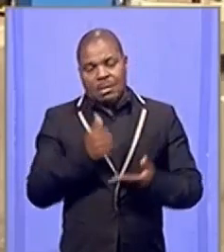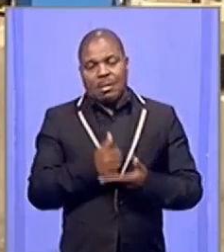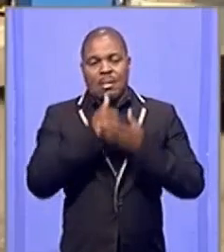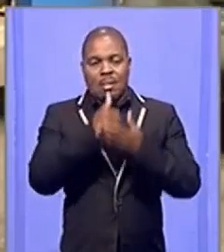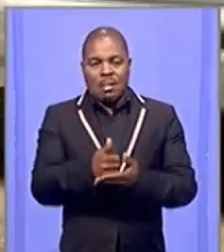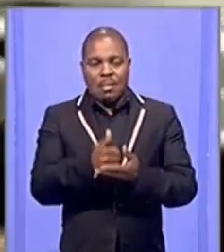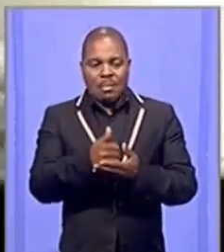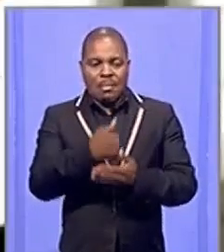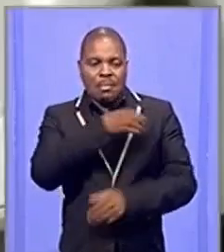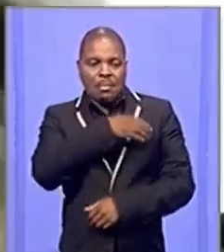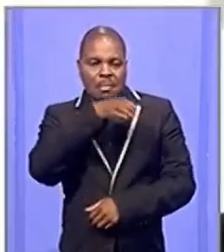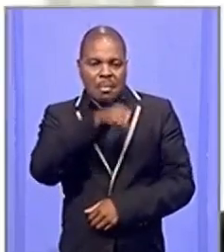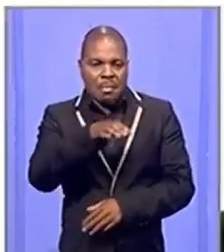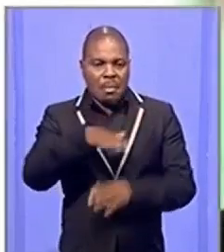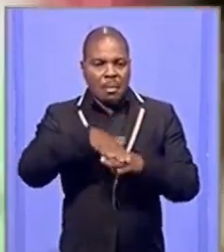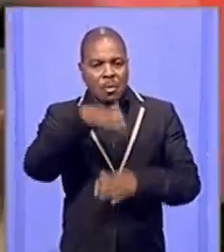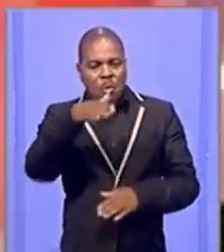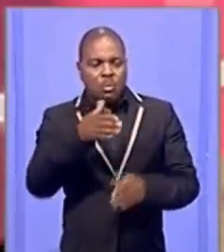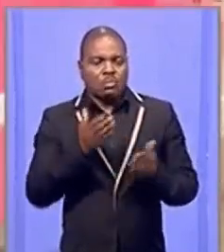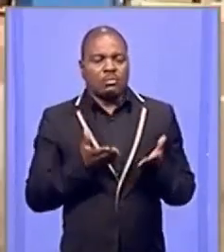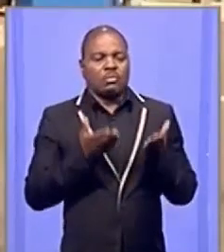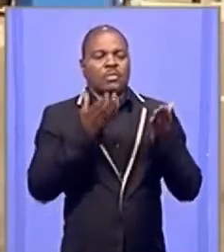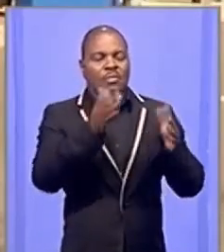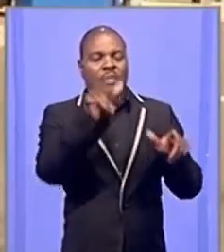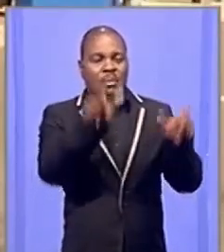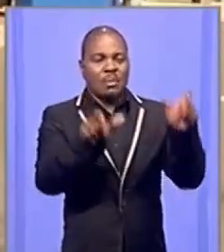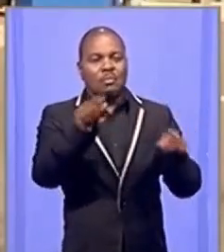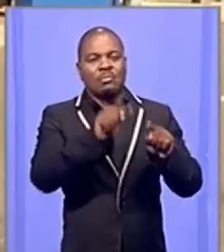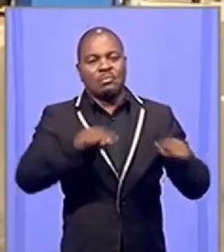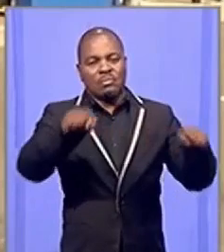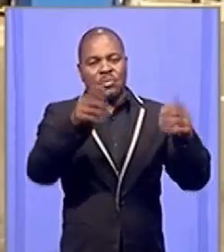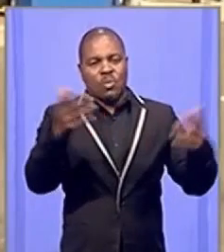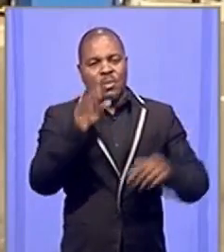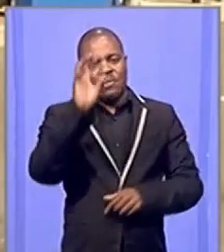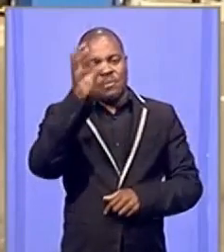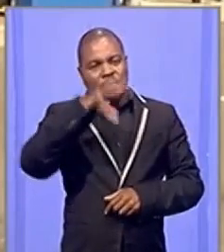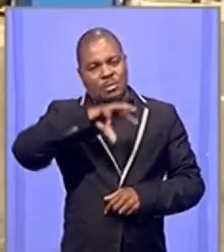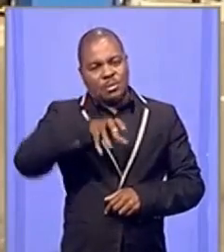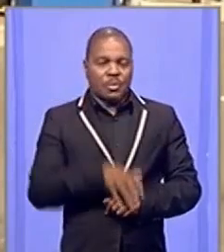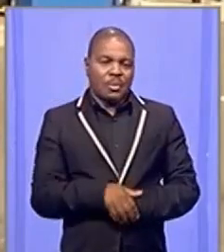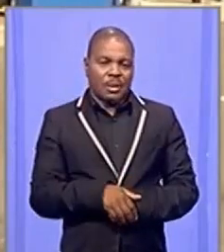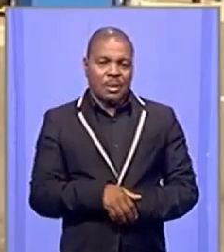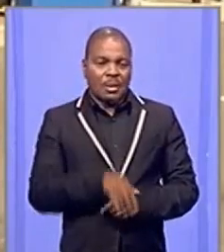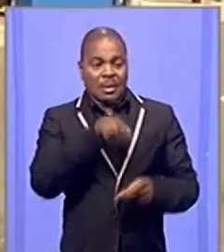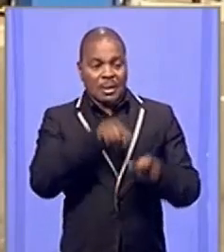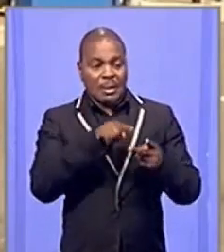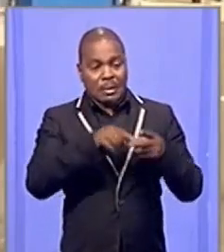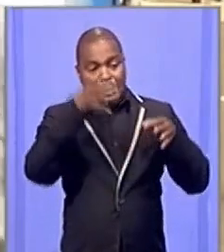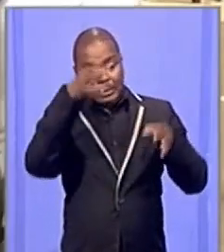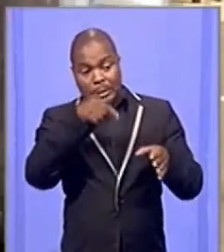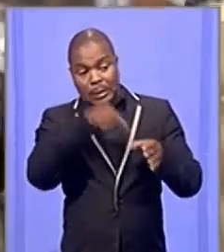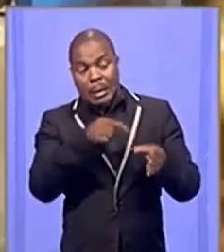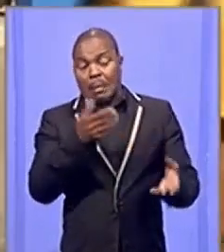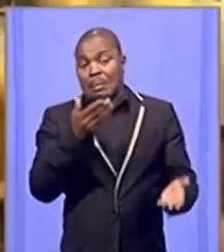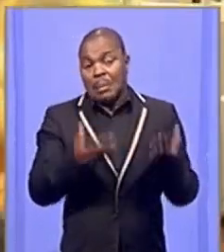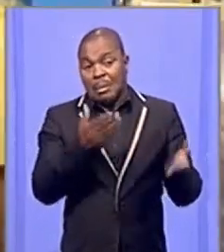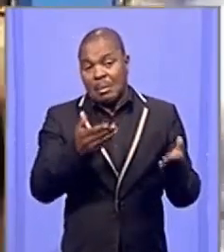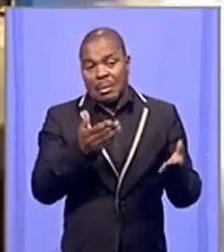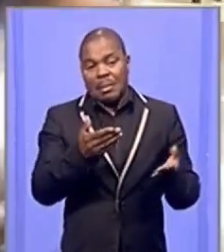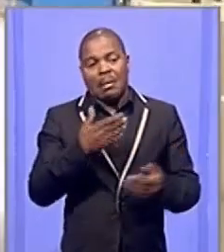yone ntwe ya ka fanela ka ditshebeletso mo baahi ba province ena ya Free State a iska ba qeto e leng hore mohlomong e